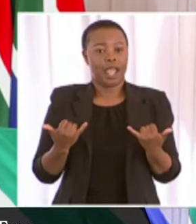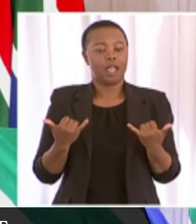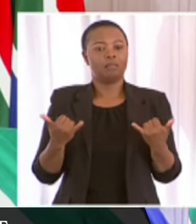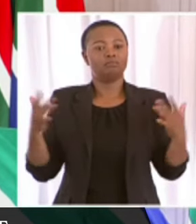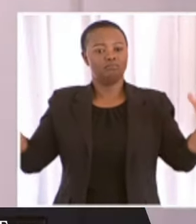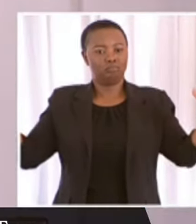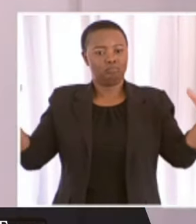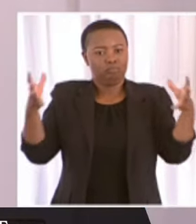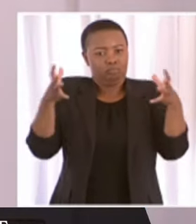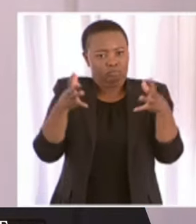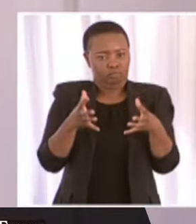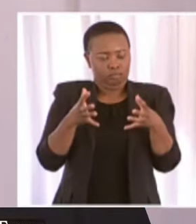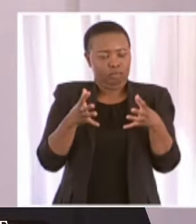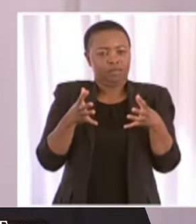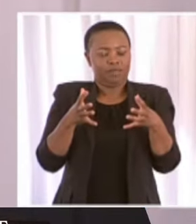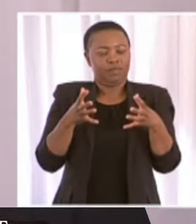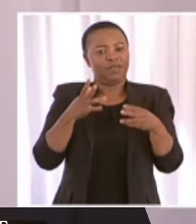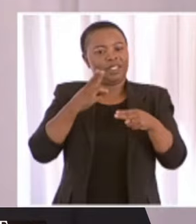to bid farewell to